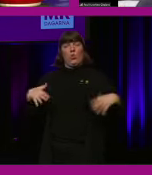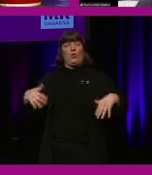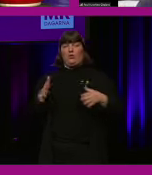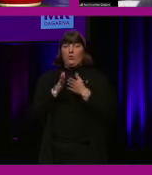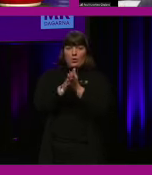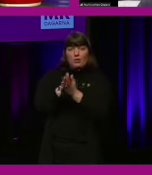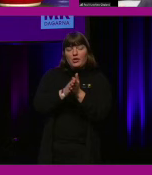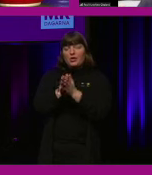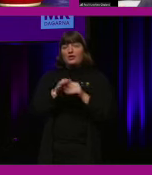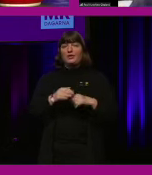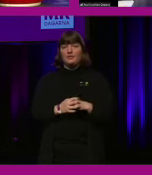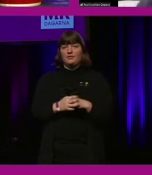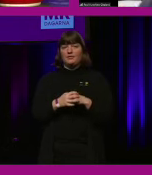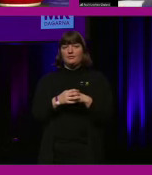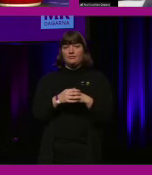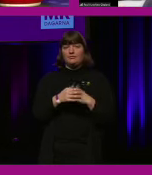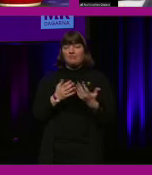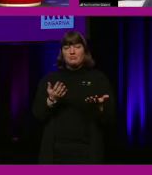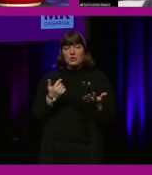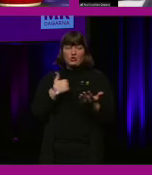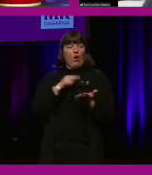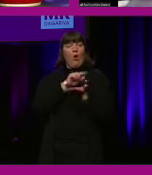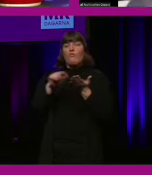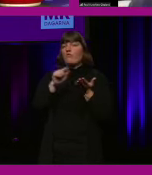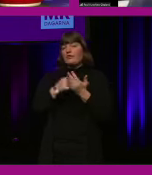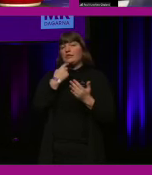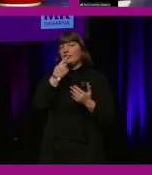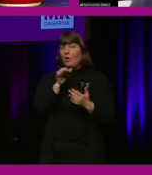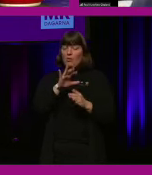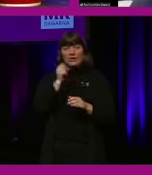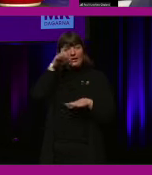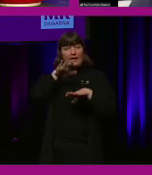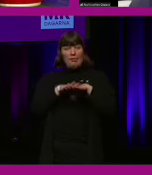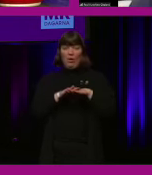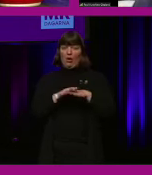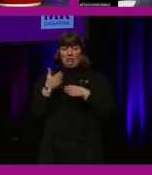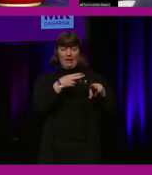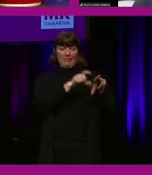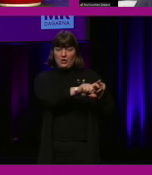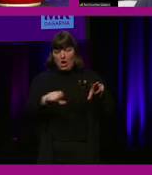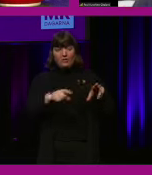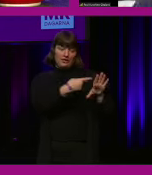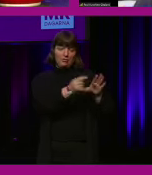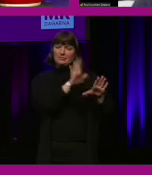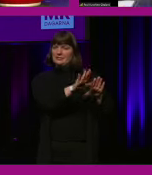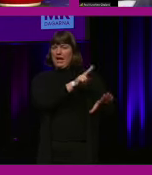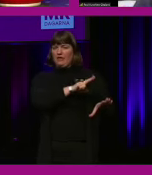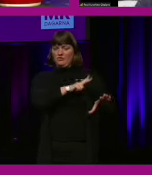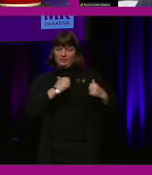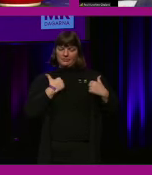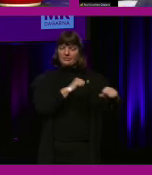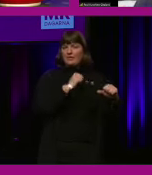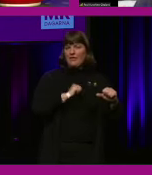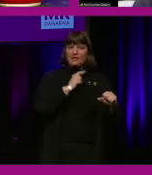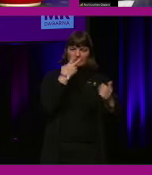lawyers can't do that, right? As I often say, if we depend upon lawyers to implement the right to health